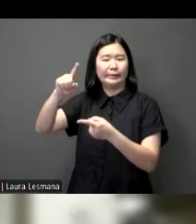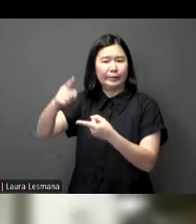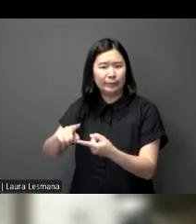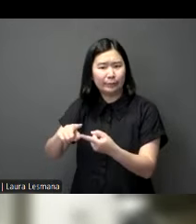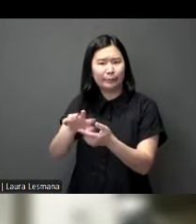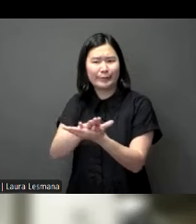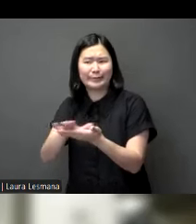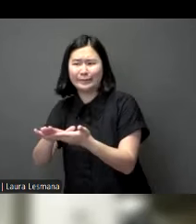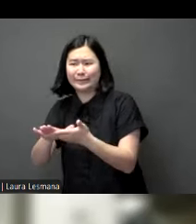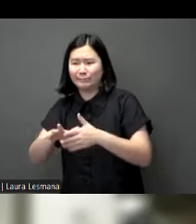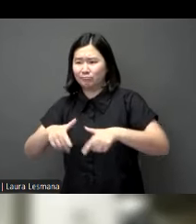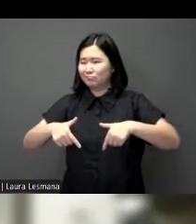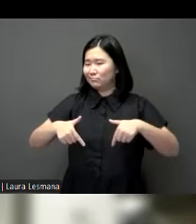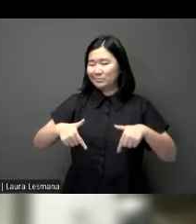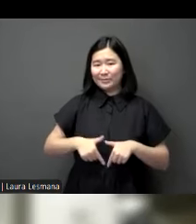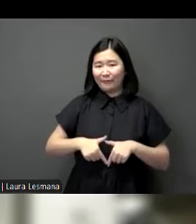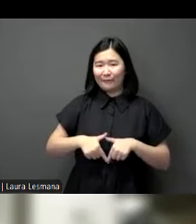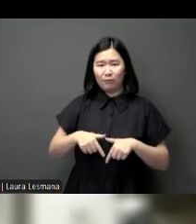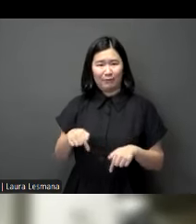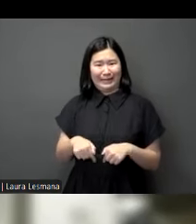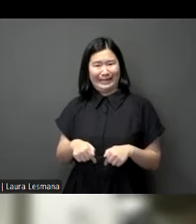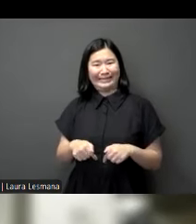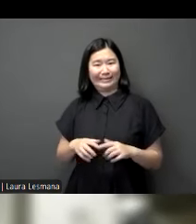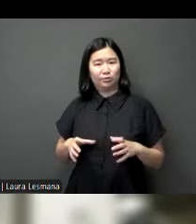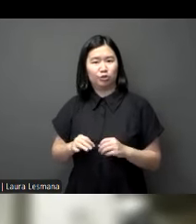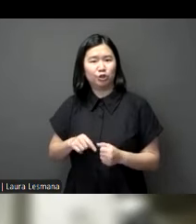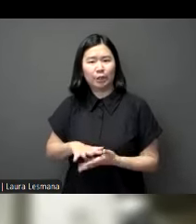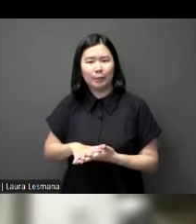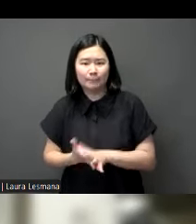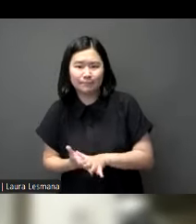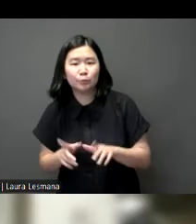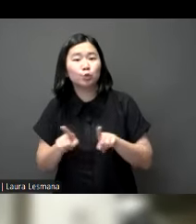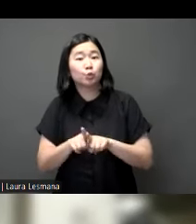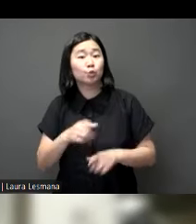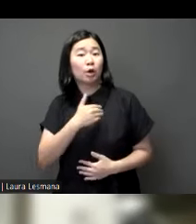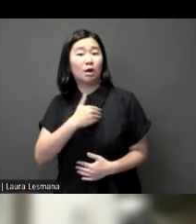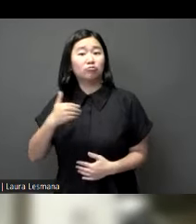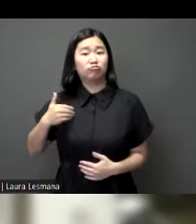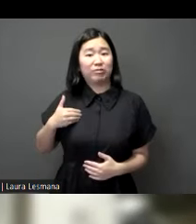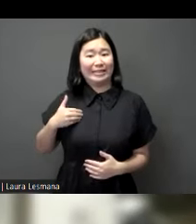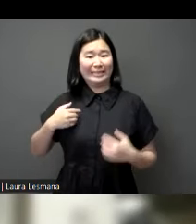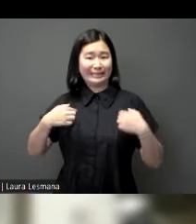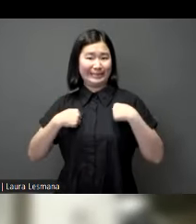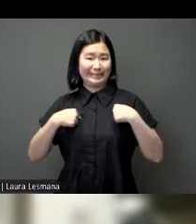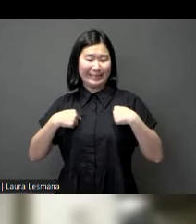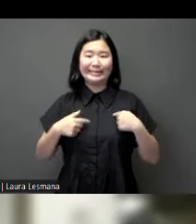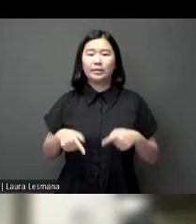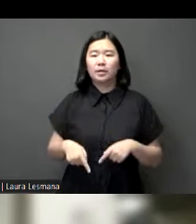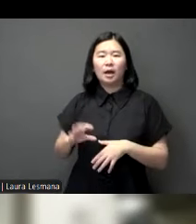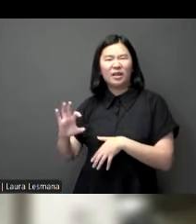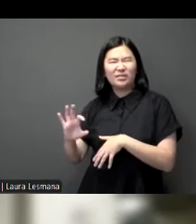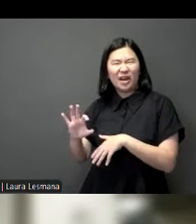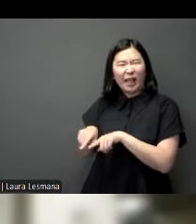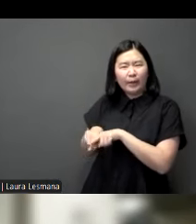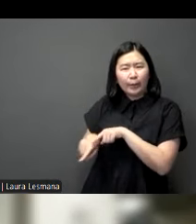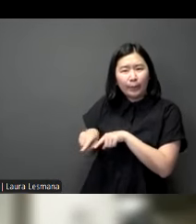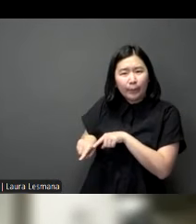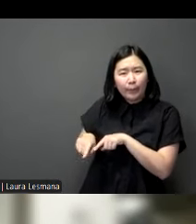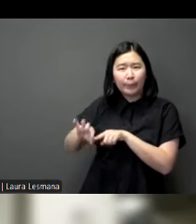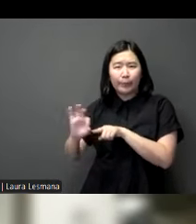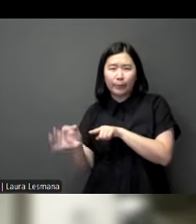national initiatives, the specific a checklist and our steps and program